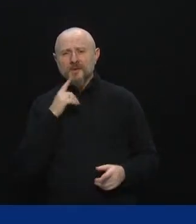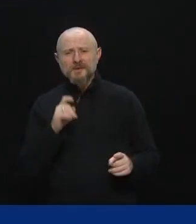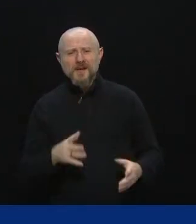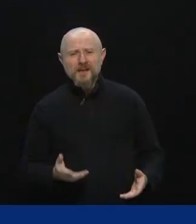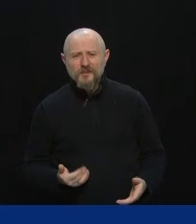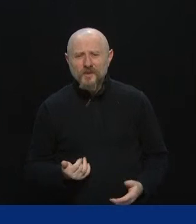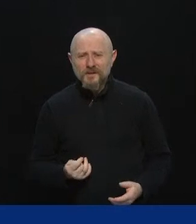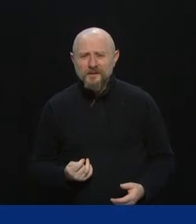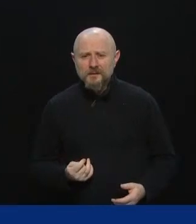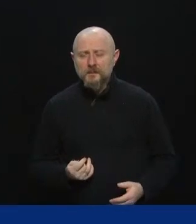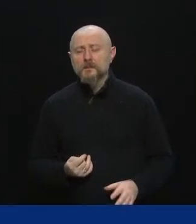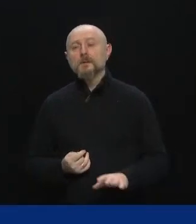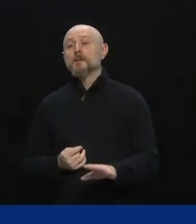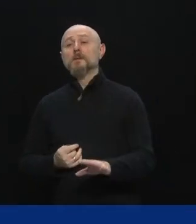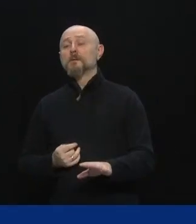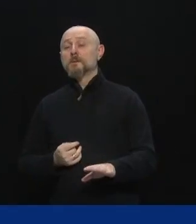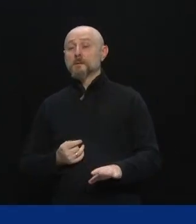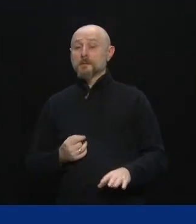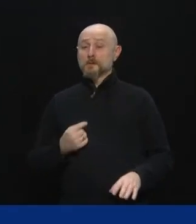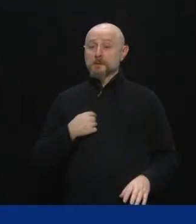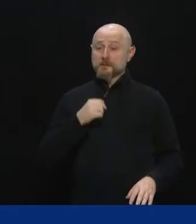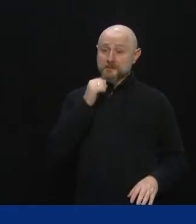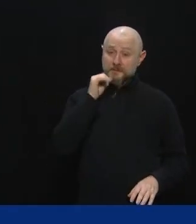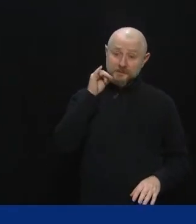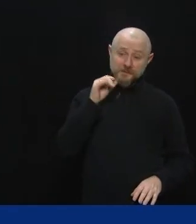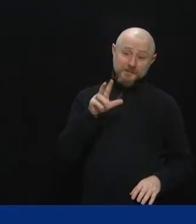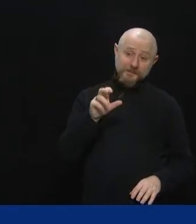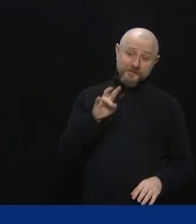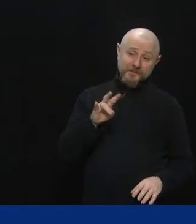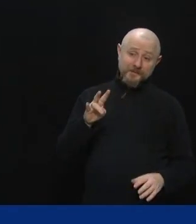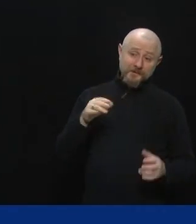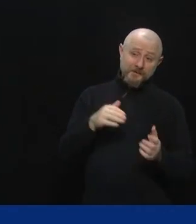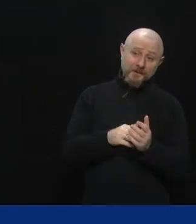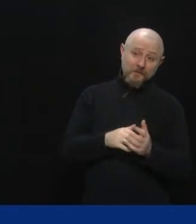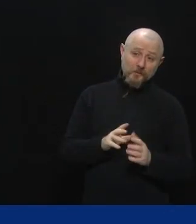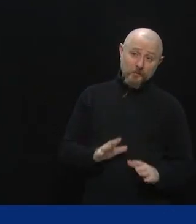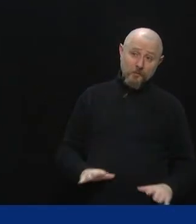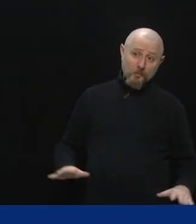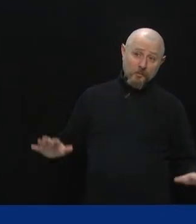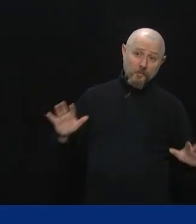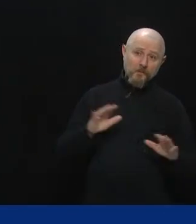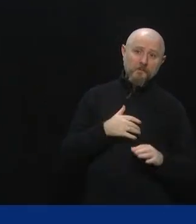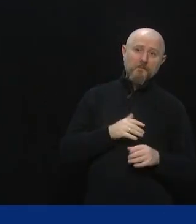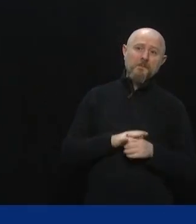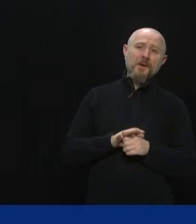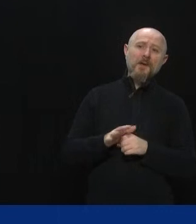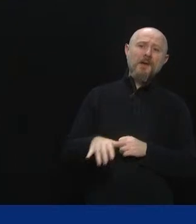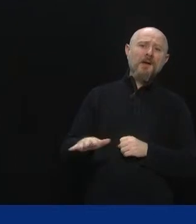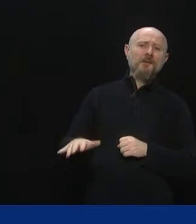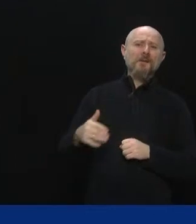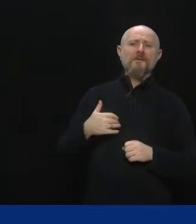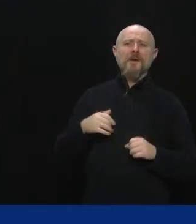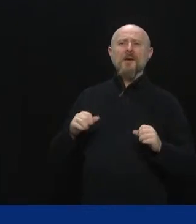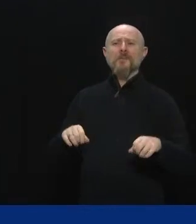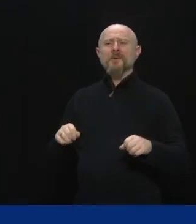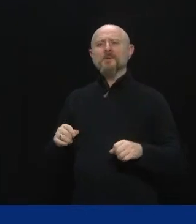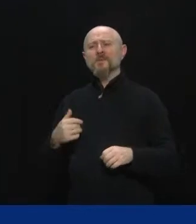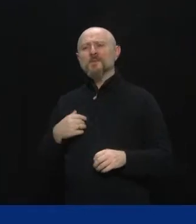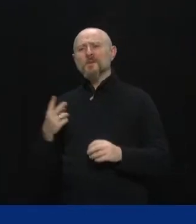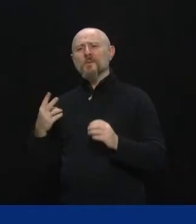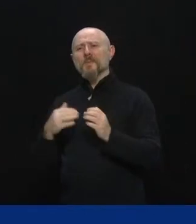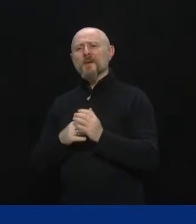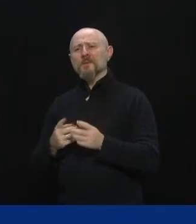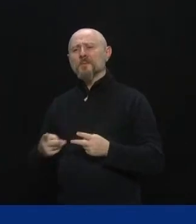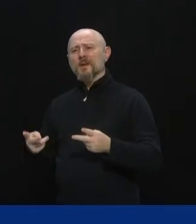We did 377,000 yesterday alone. We have capacity. We have 2,000 locations people can get tested.